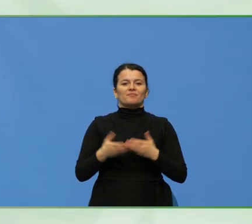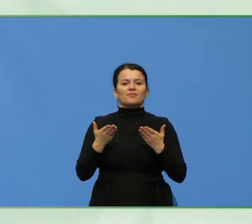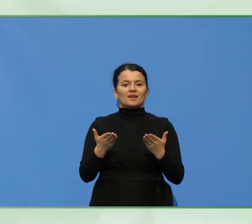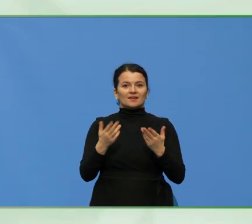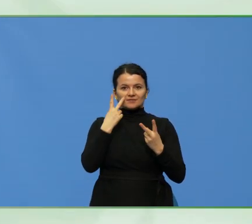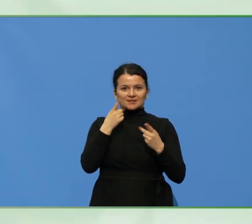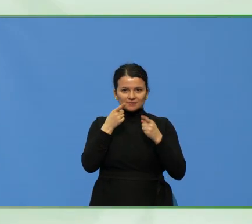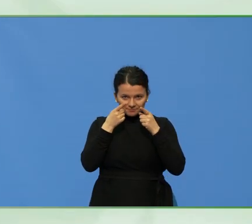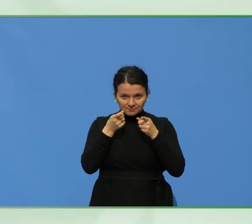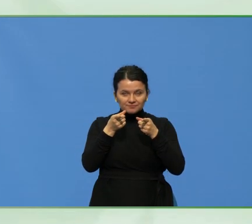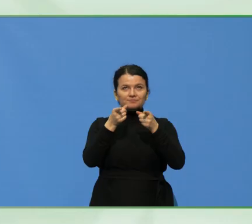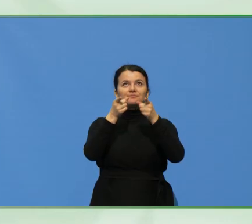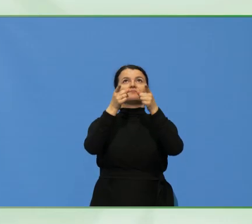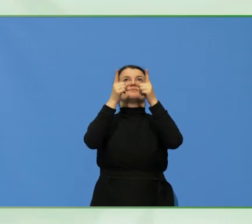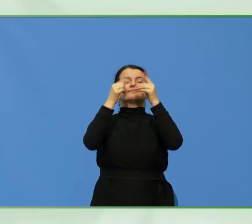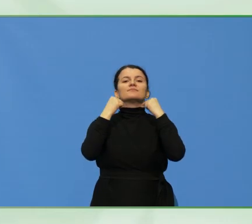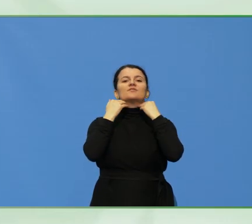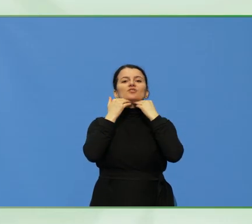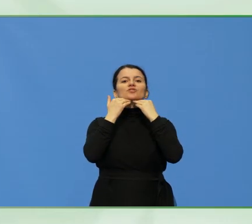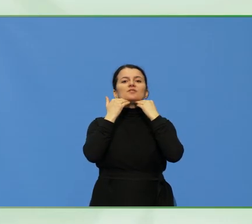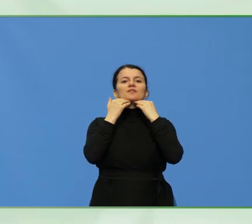coming high if it feels good.